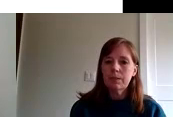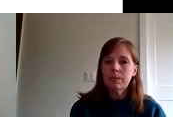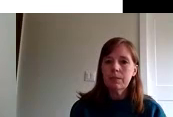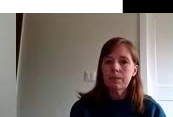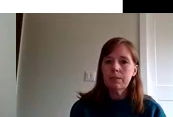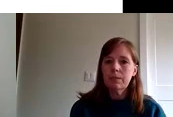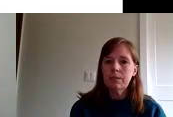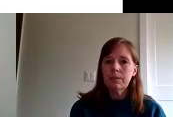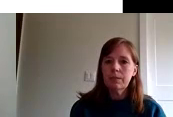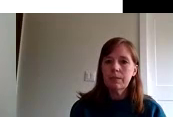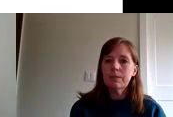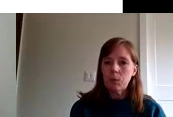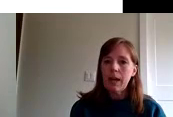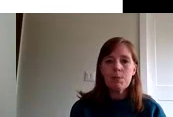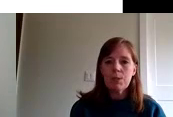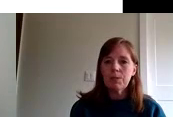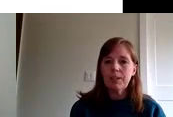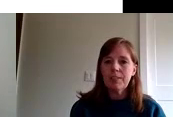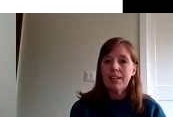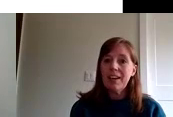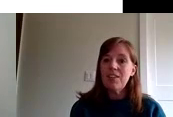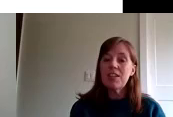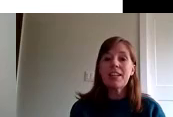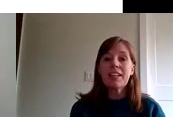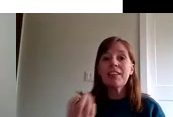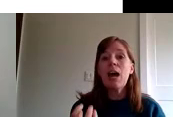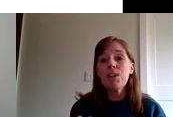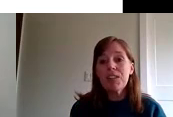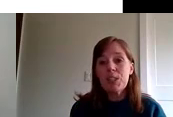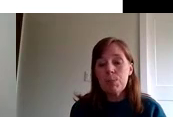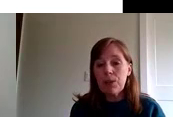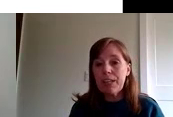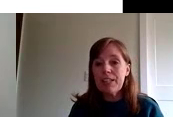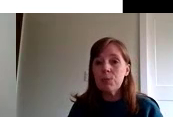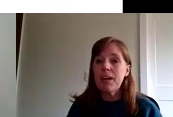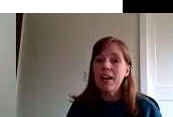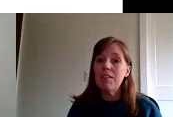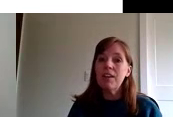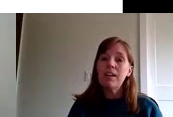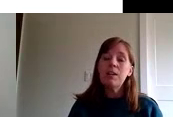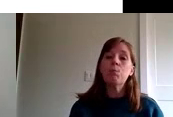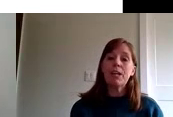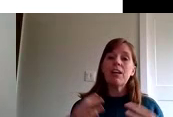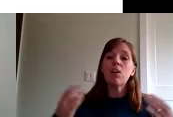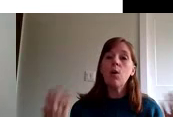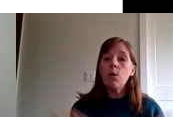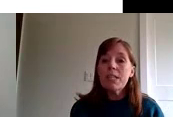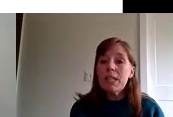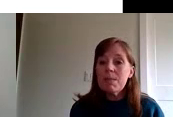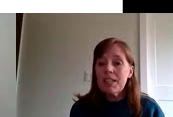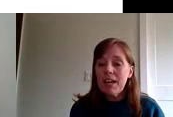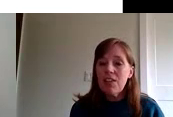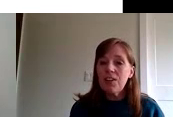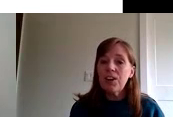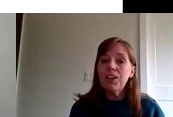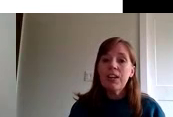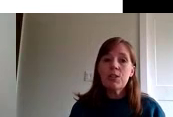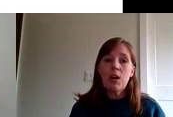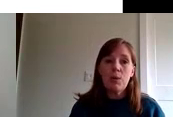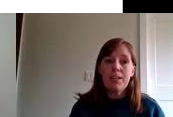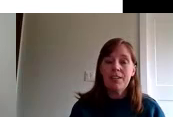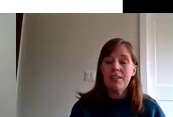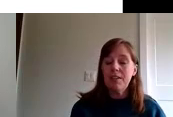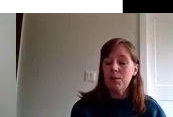zoom in to somebody else's lesson? Absolutely. Yeah, that collaborative experience we have, bringing our whole team